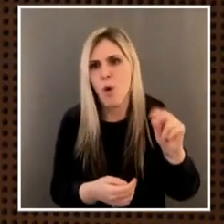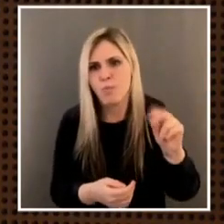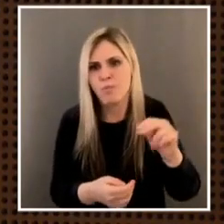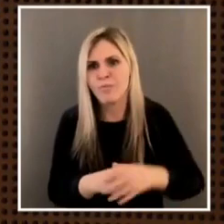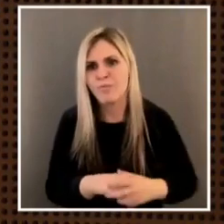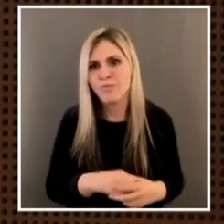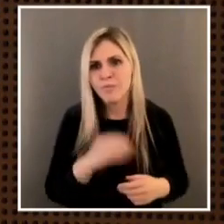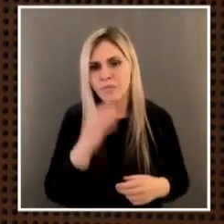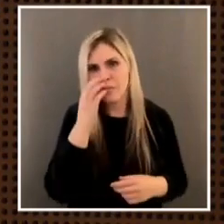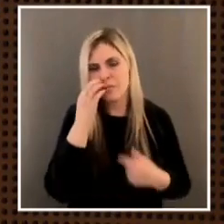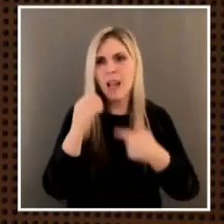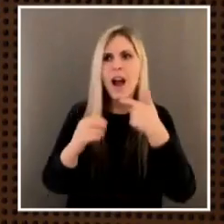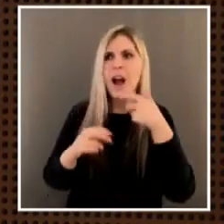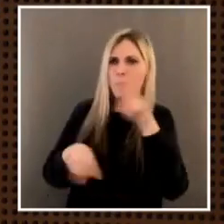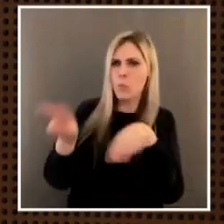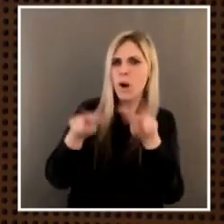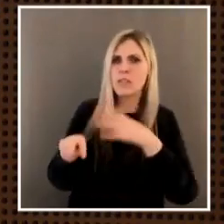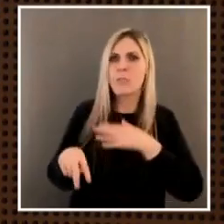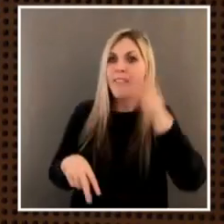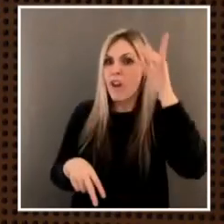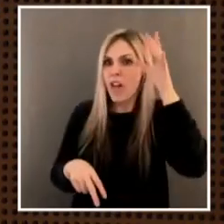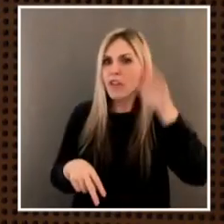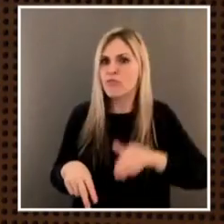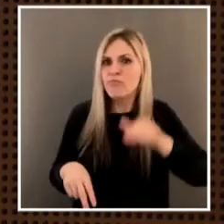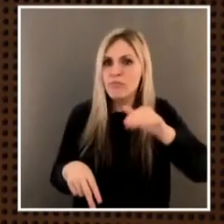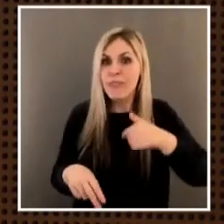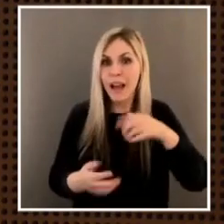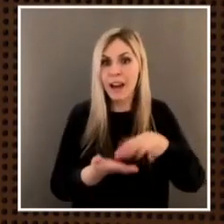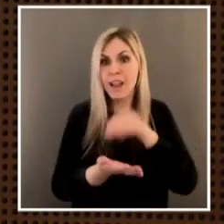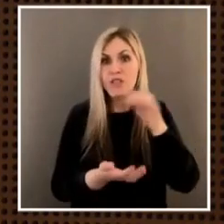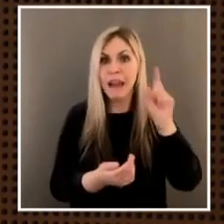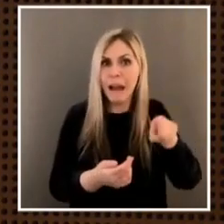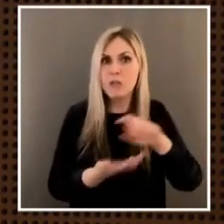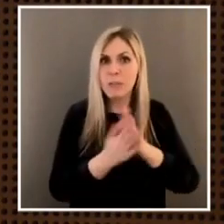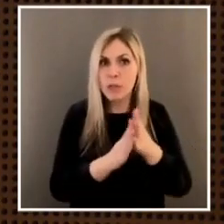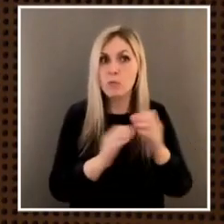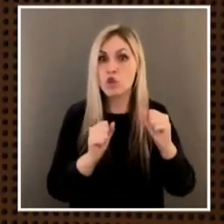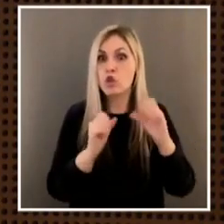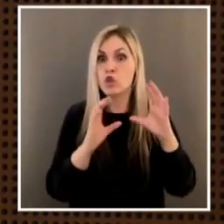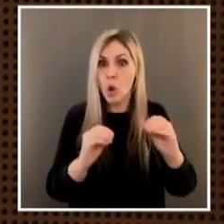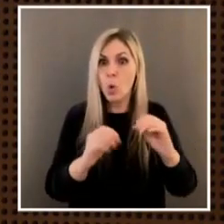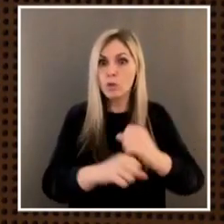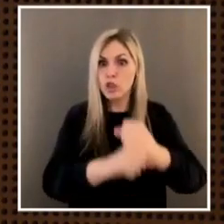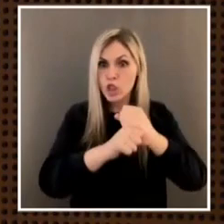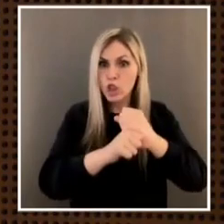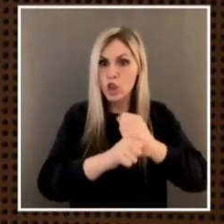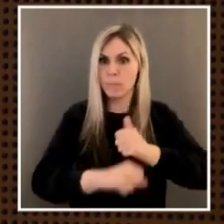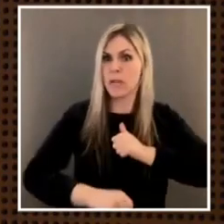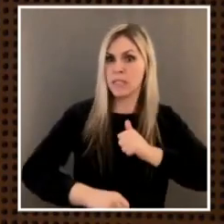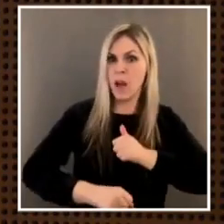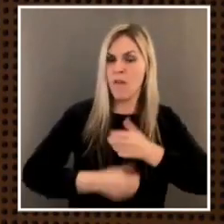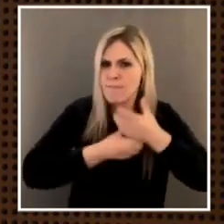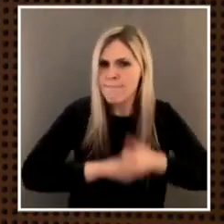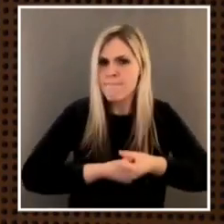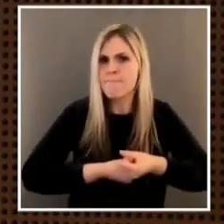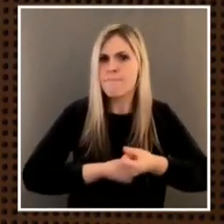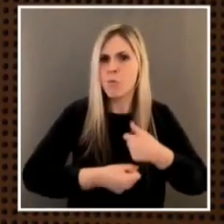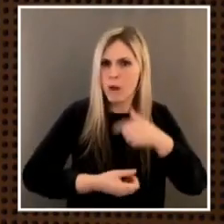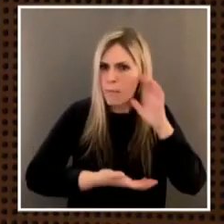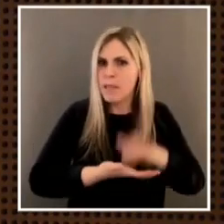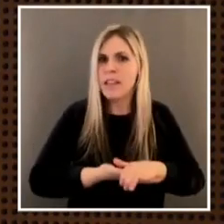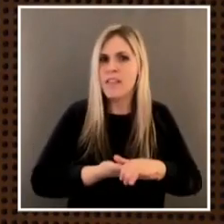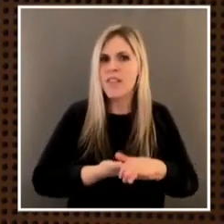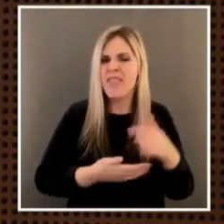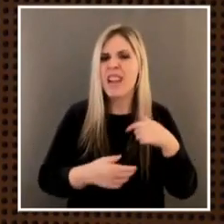father, I learned that I had to be so secure in who I was and what I believed that I could stand through